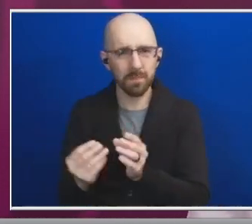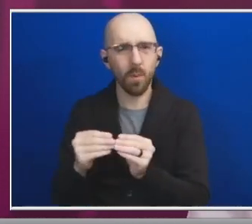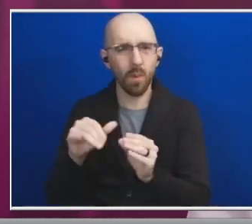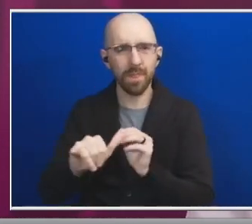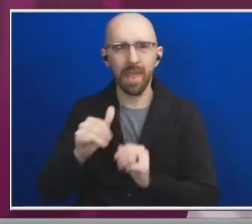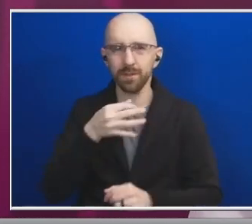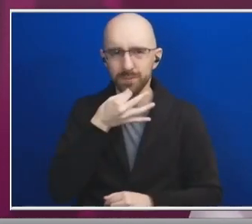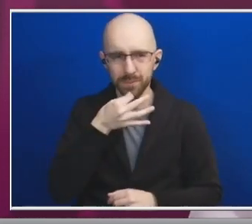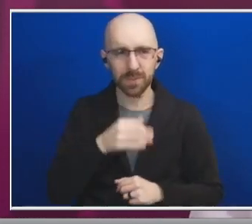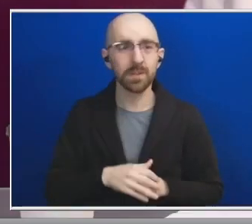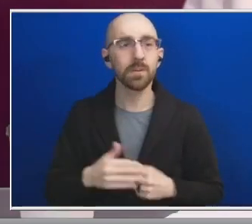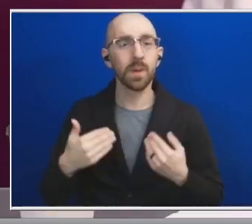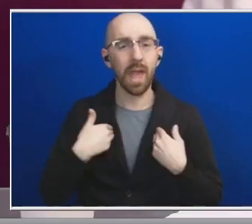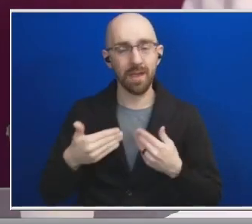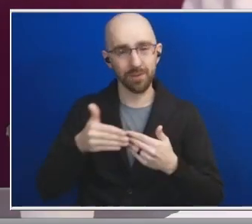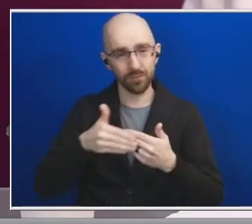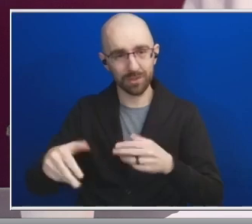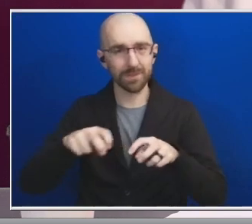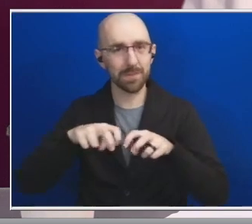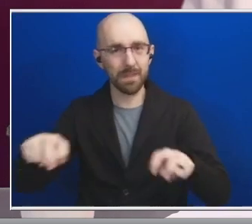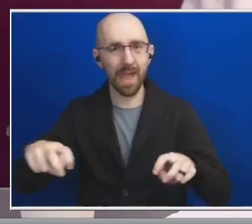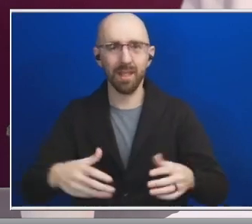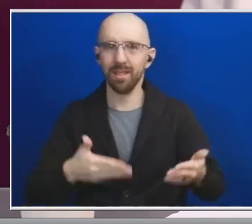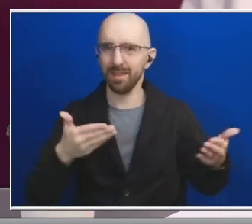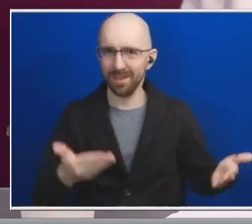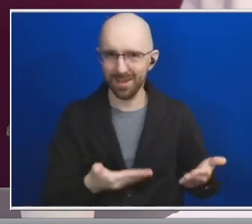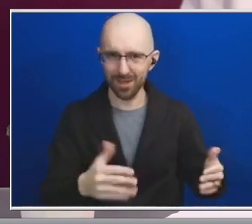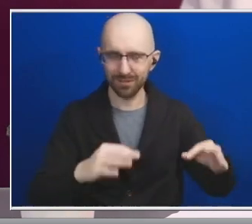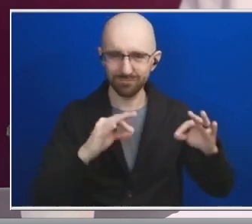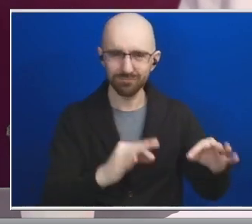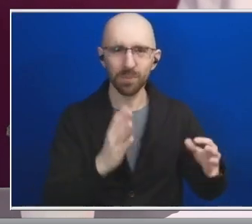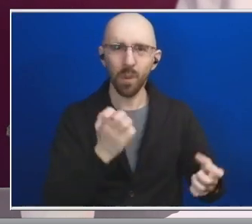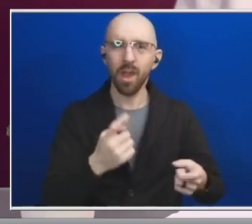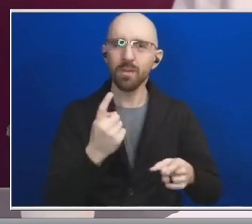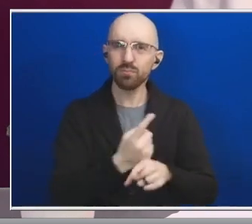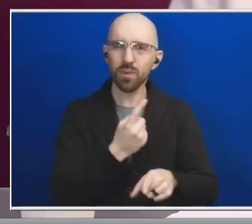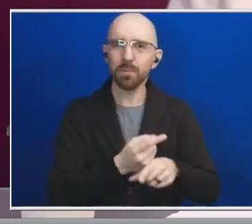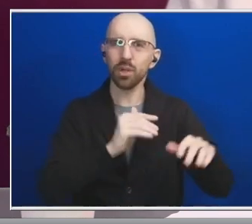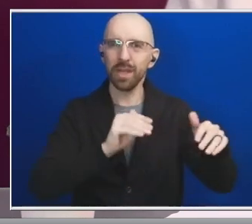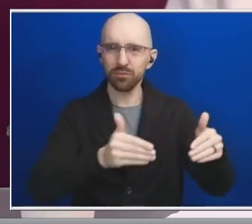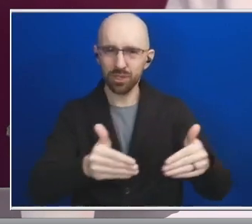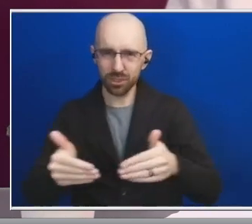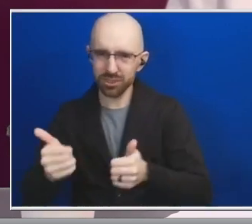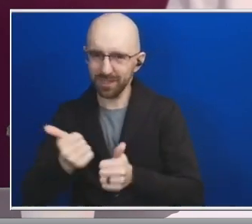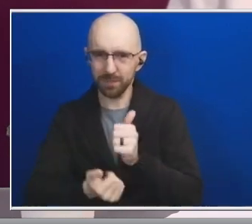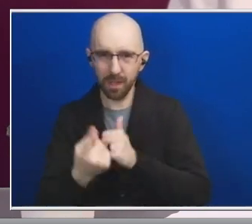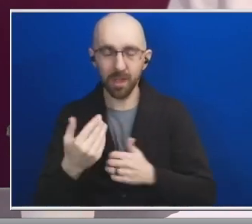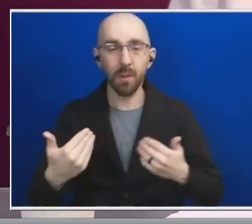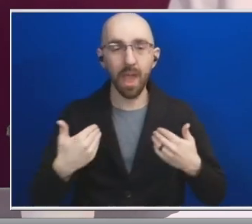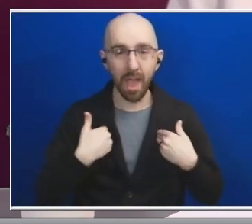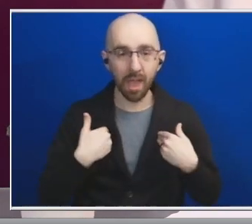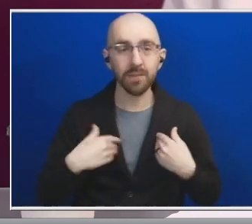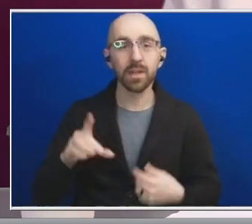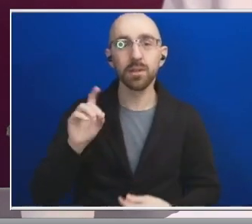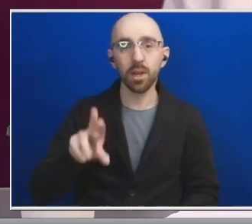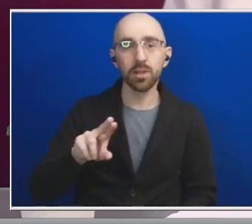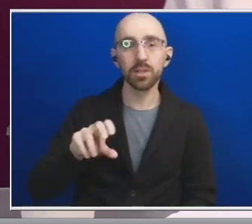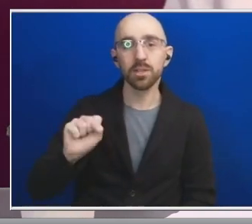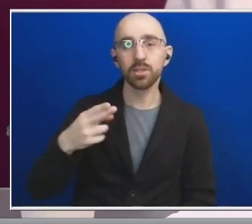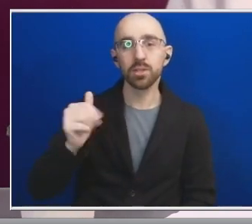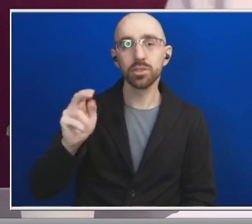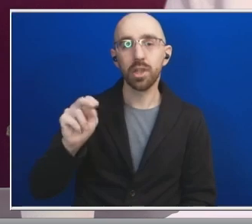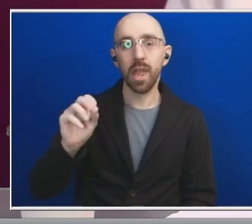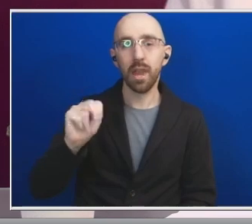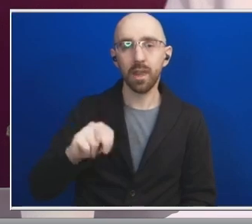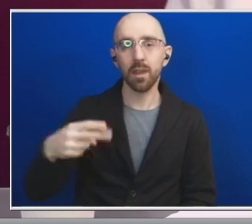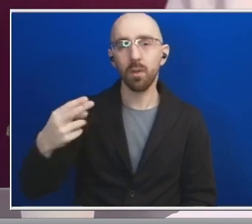have the rest of our panel seated, so I want to give proper introductions. We have Dr. Shannon Hughes-Thompson, who's an